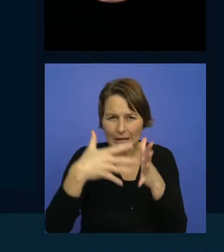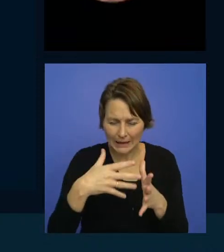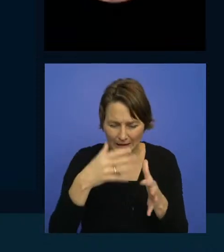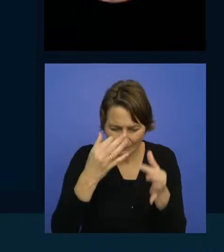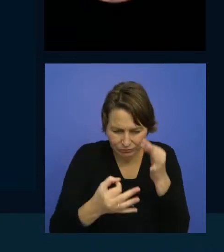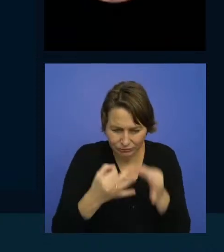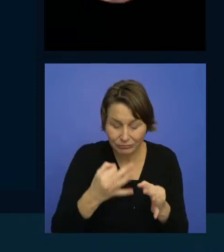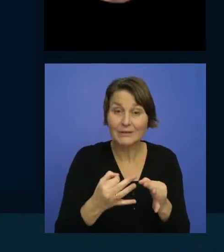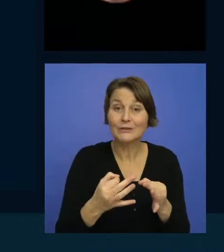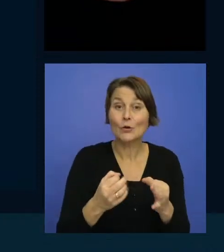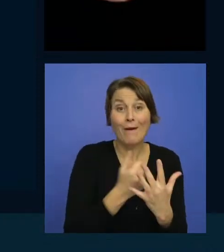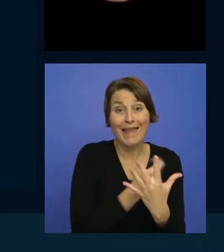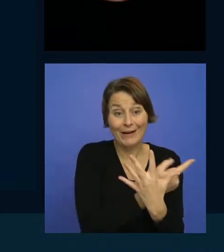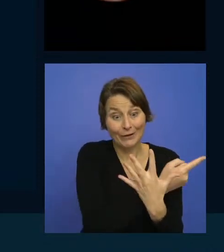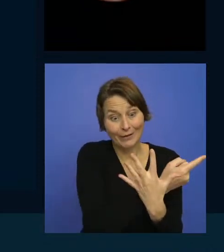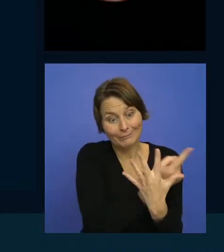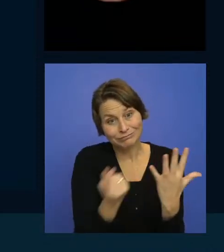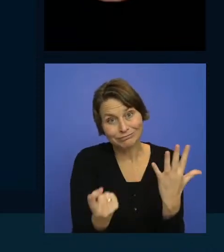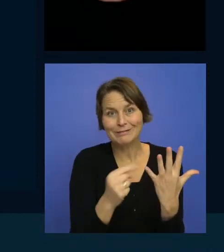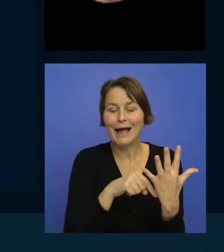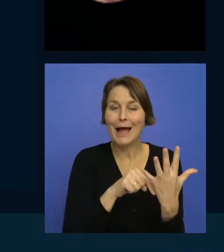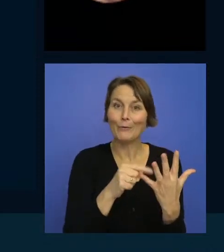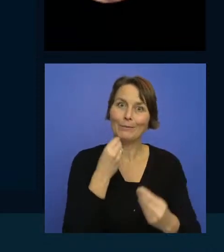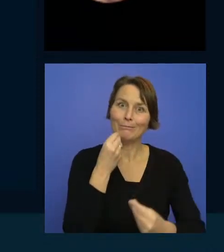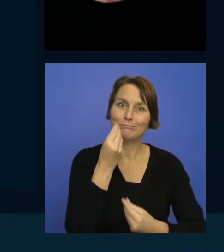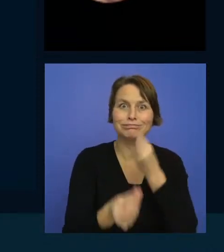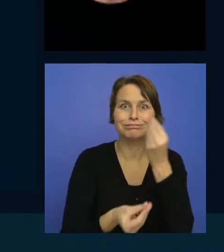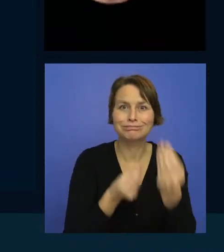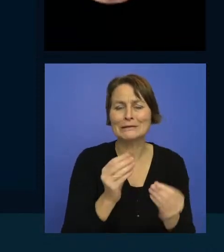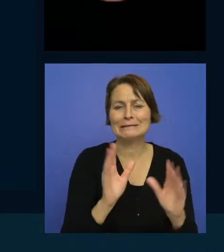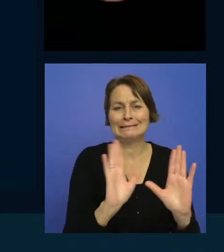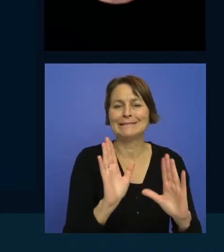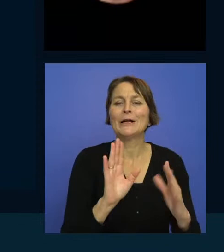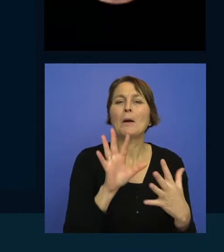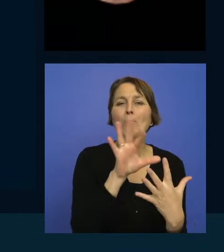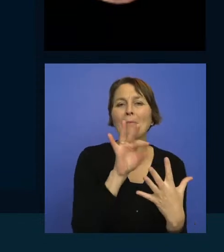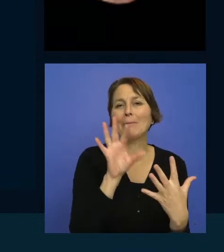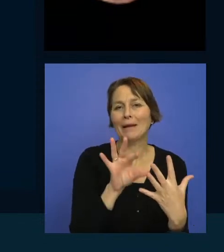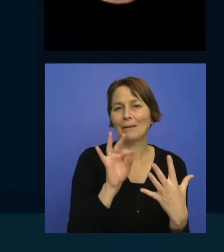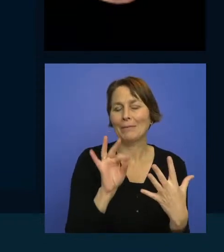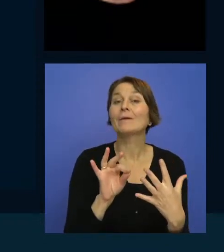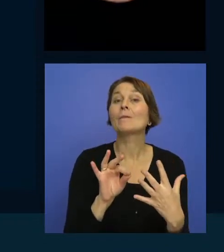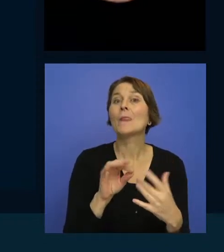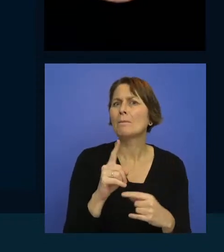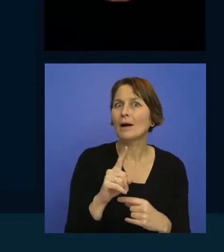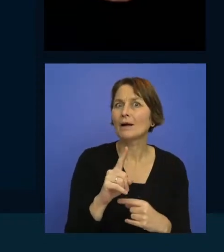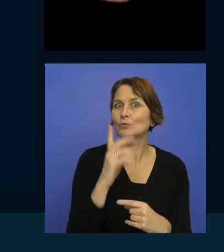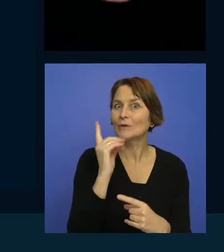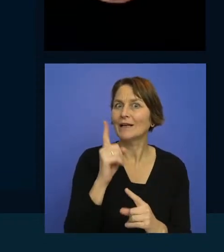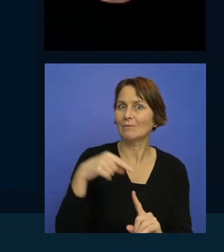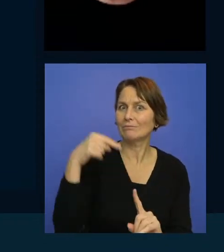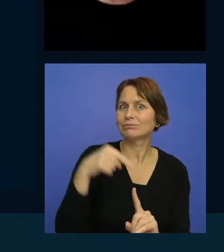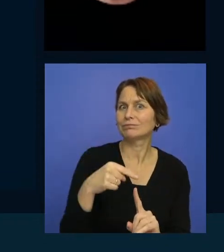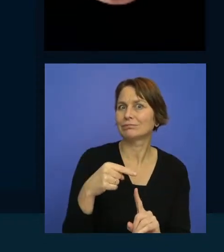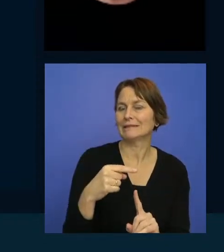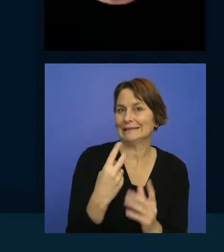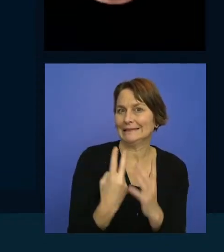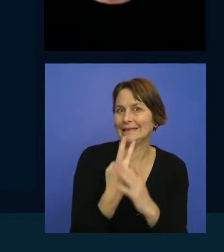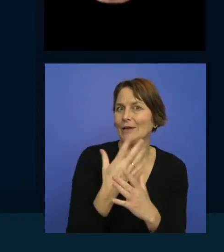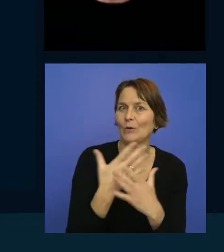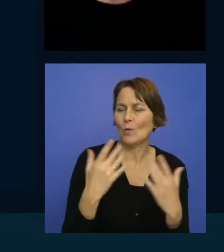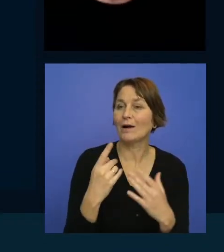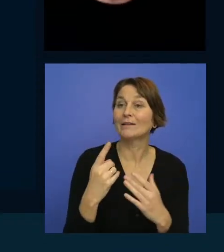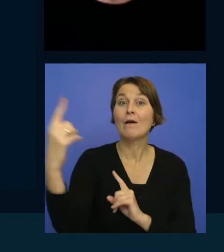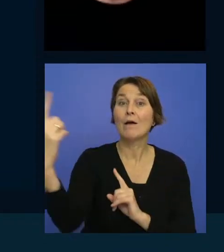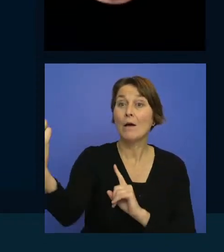everything. But since it's becoming very clear, one of the things that comes up in my customer conversations is that predictive analytics using AI machine learning